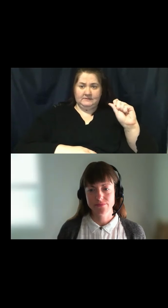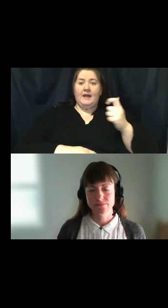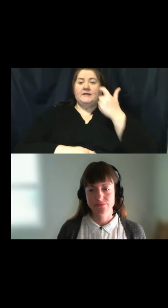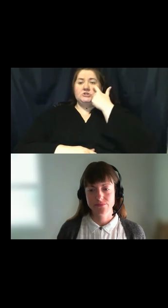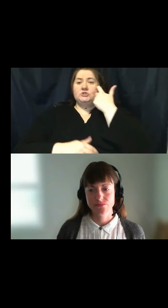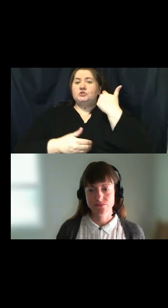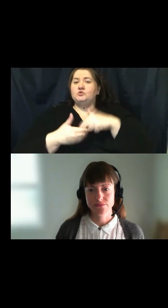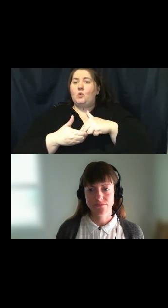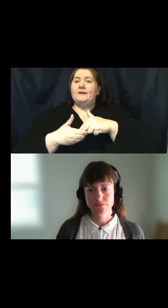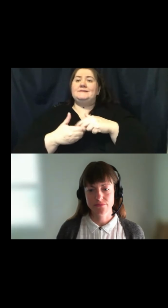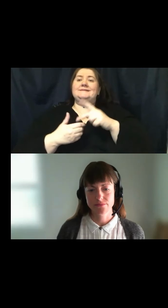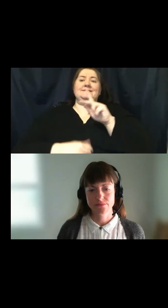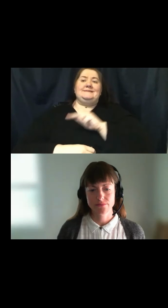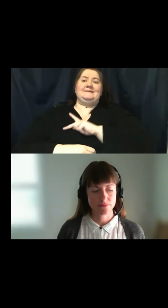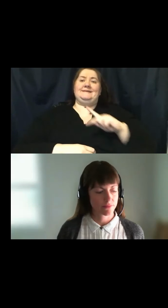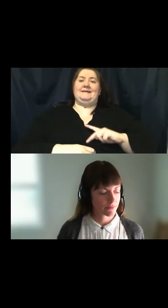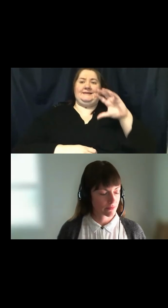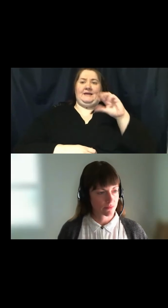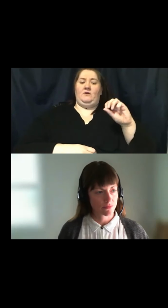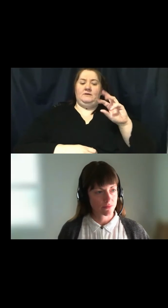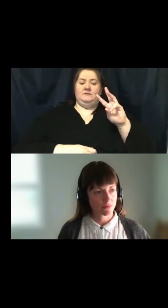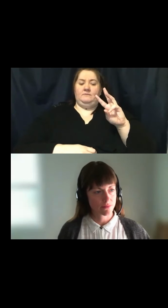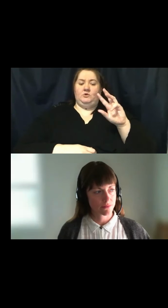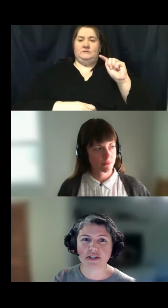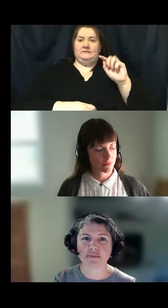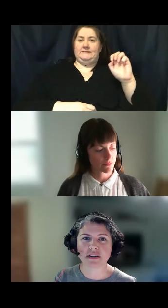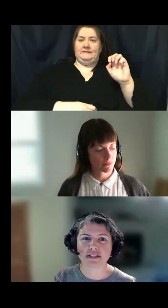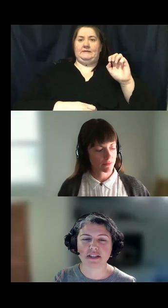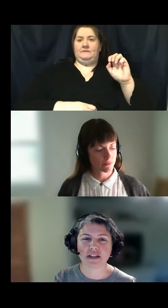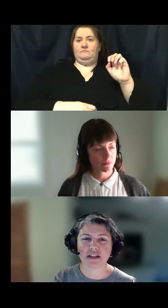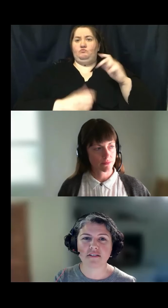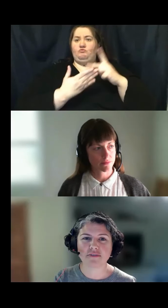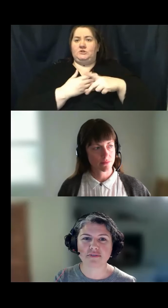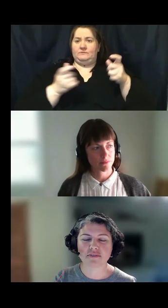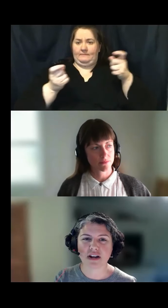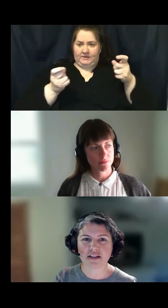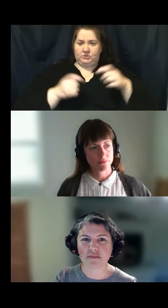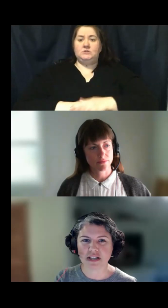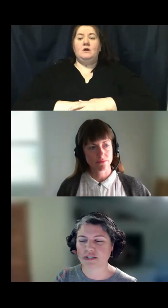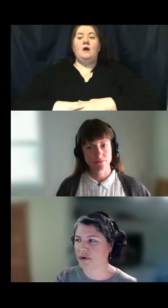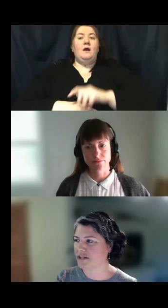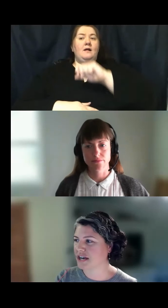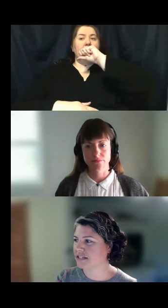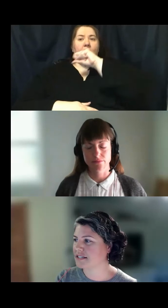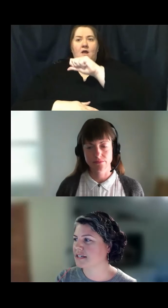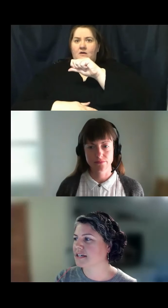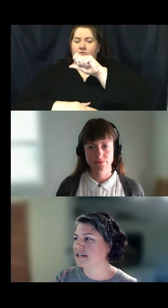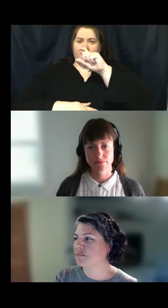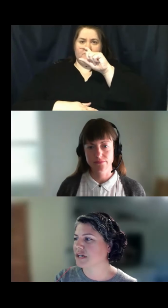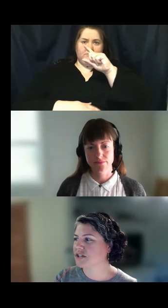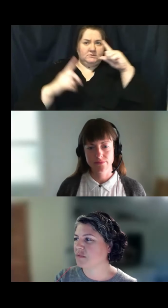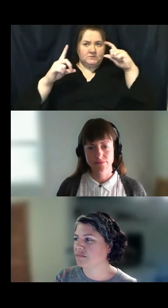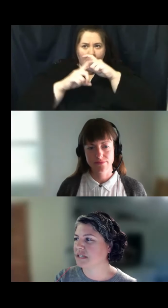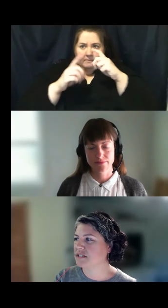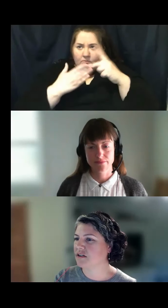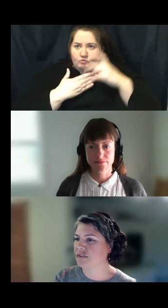County WTD project manager. I'm really looking forward to this project because I love highly complex projects.